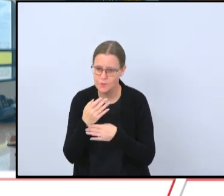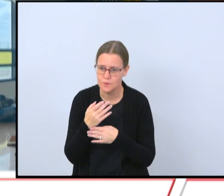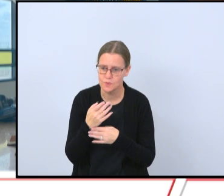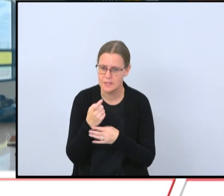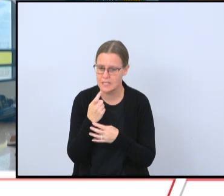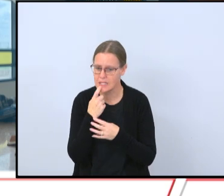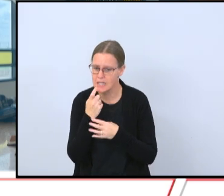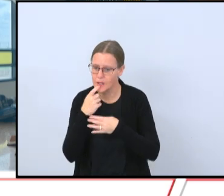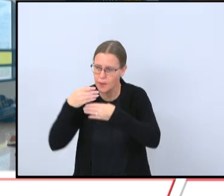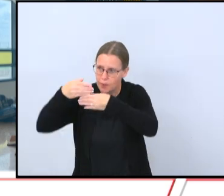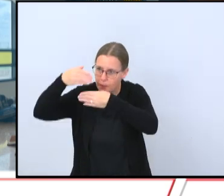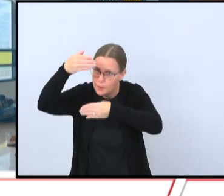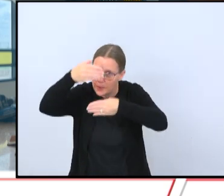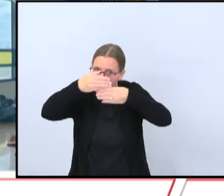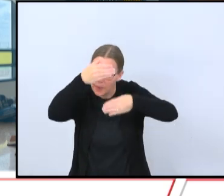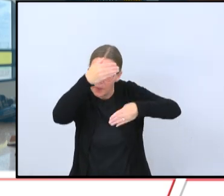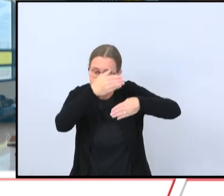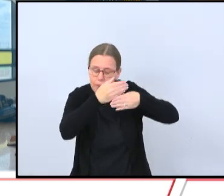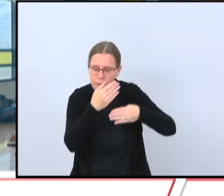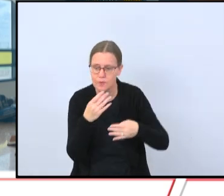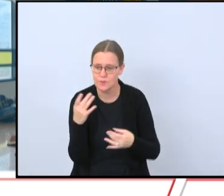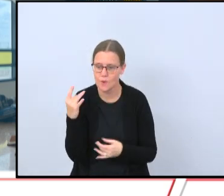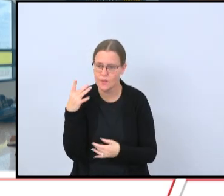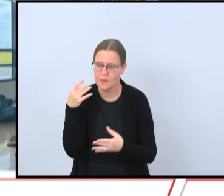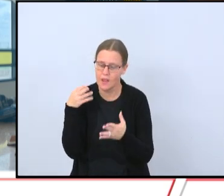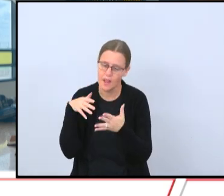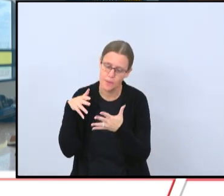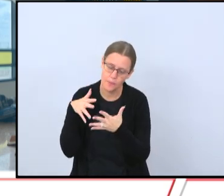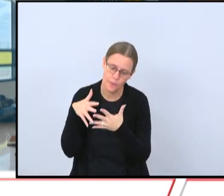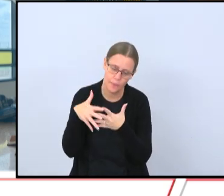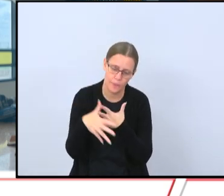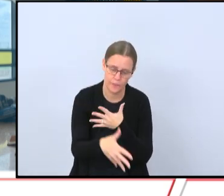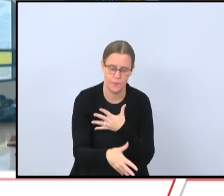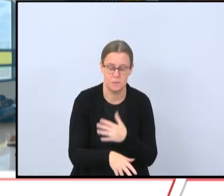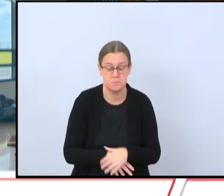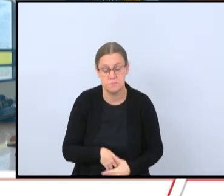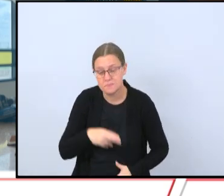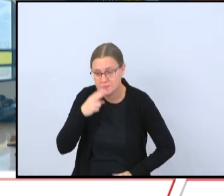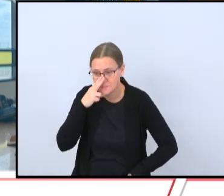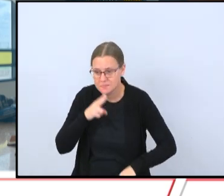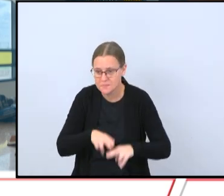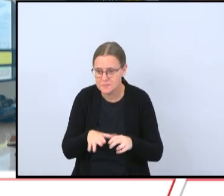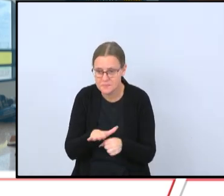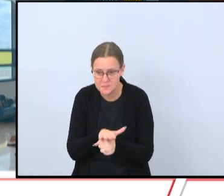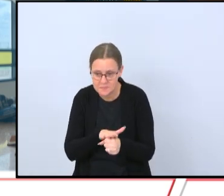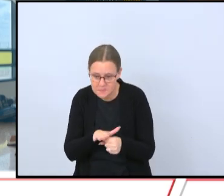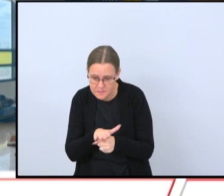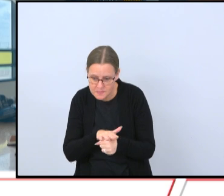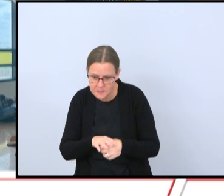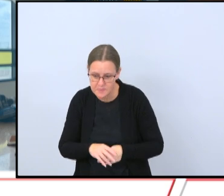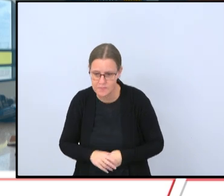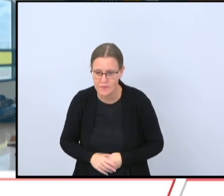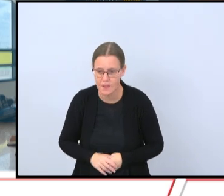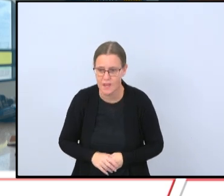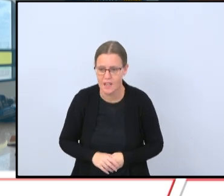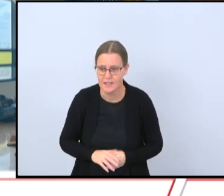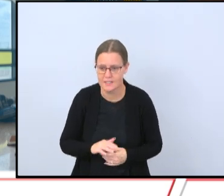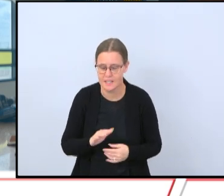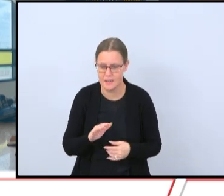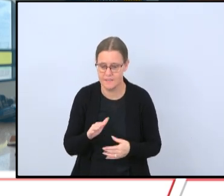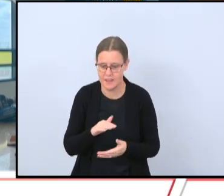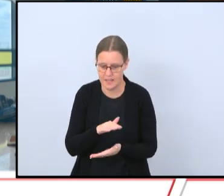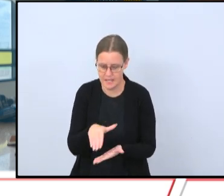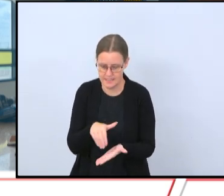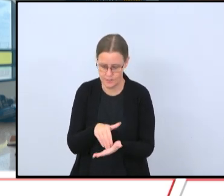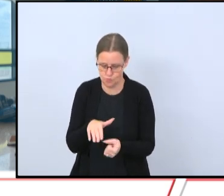that brings in all this filtered light and making that a really, really fun space. And kind of a central core of the school is right there as